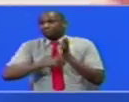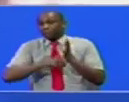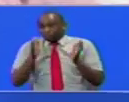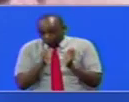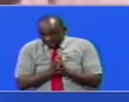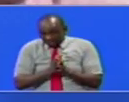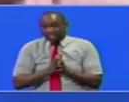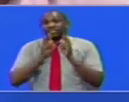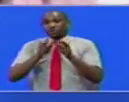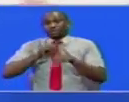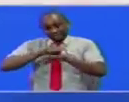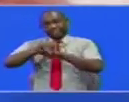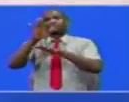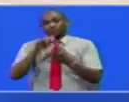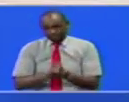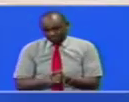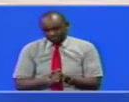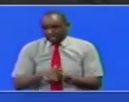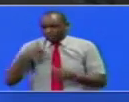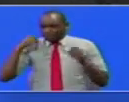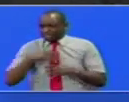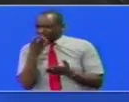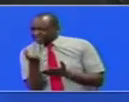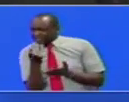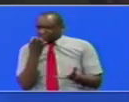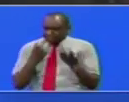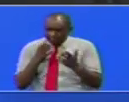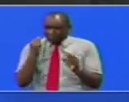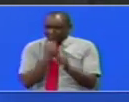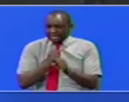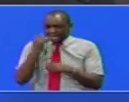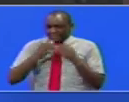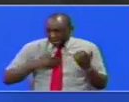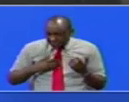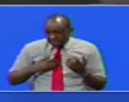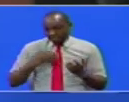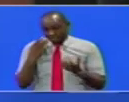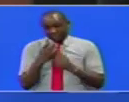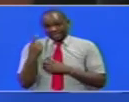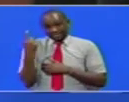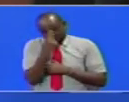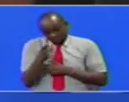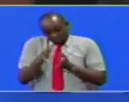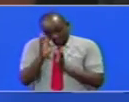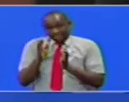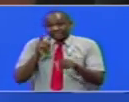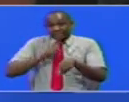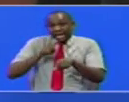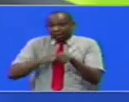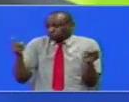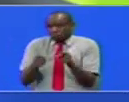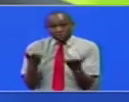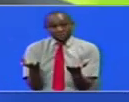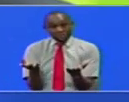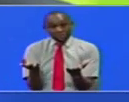and results transmission. It is feared this may force the country to resort to single sourcing given the tight